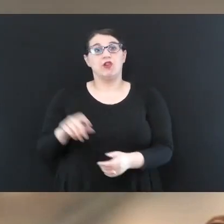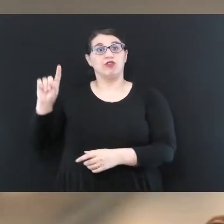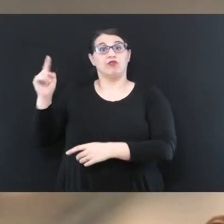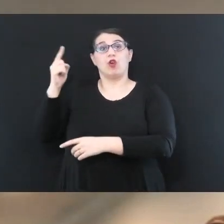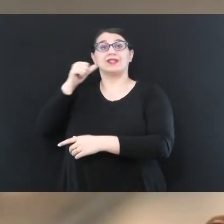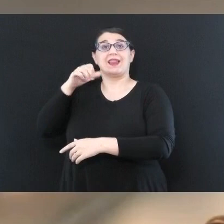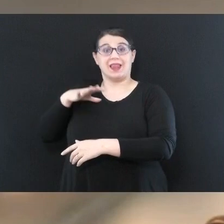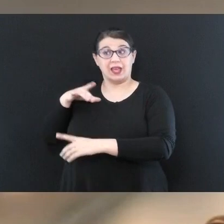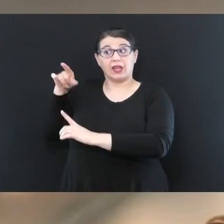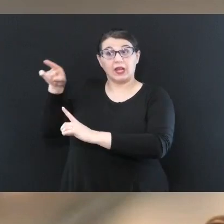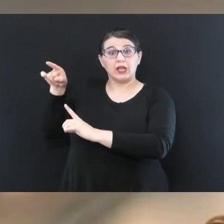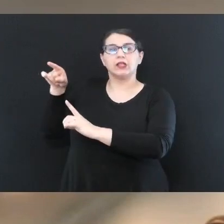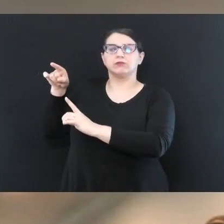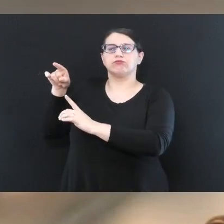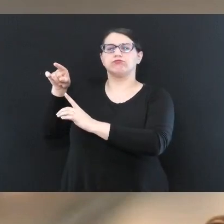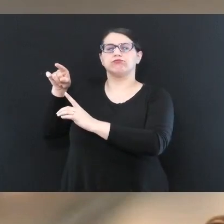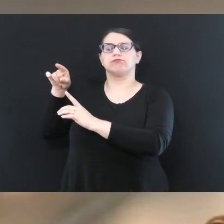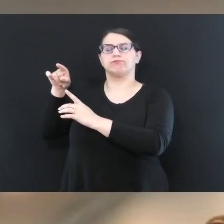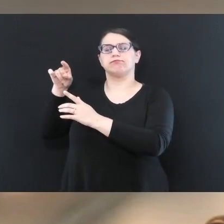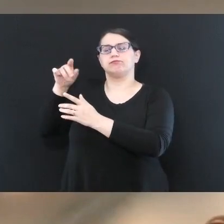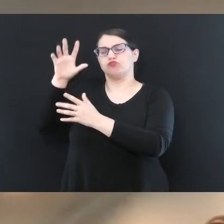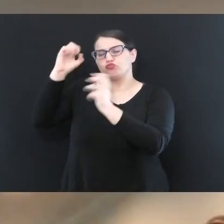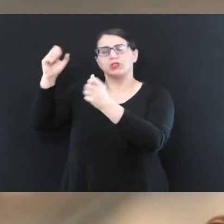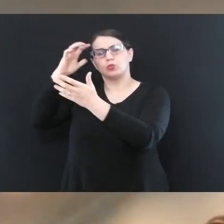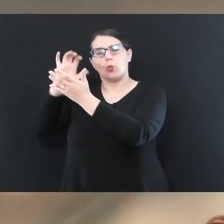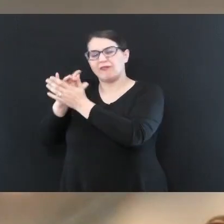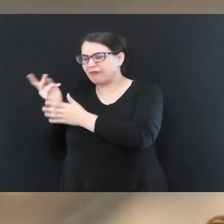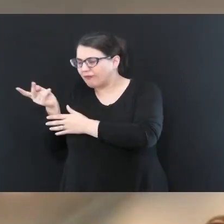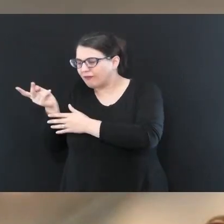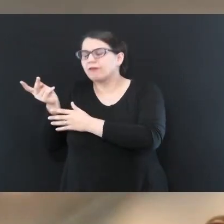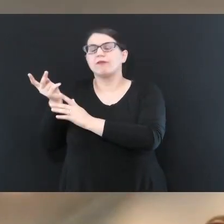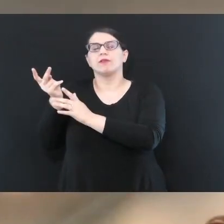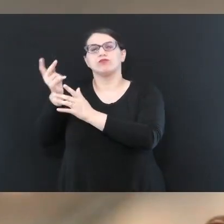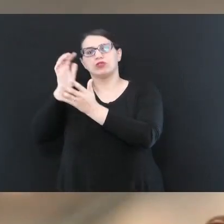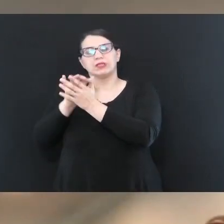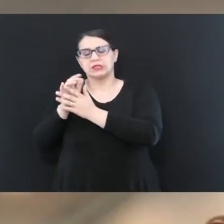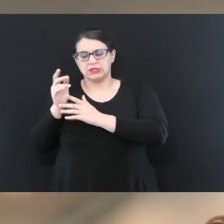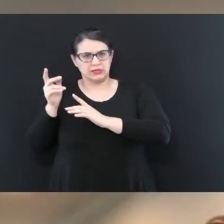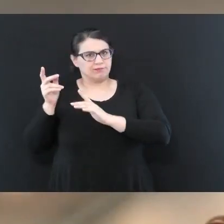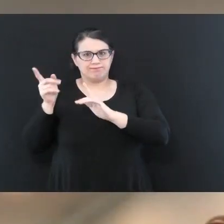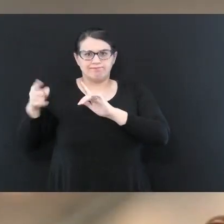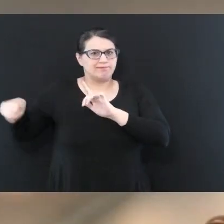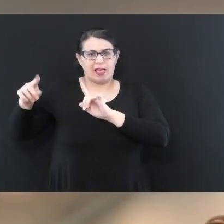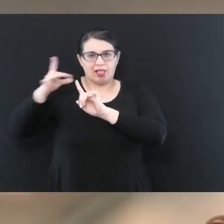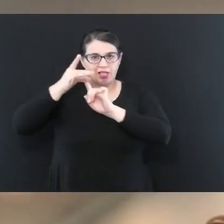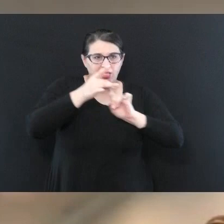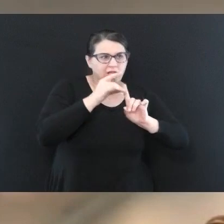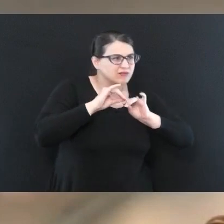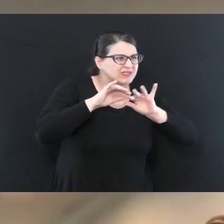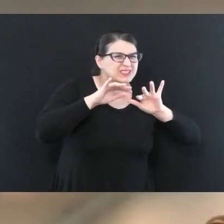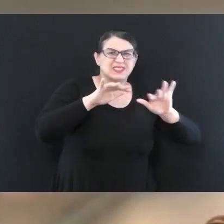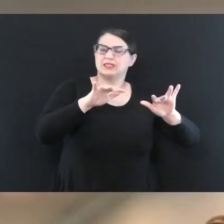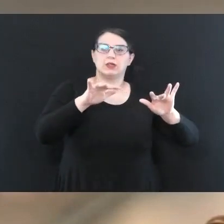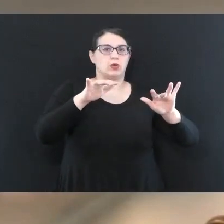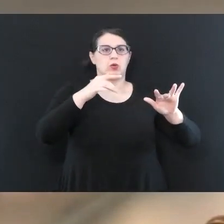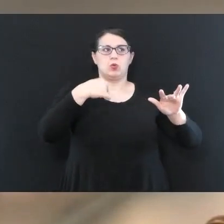the people everywhere. I mean, COVID has killed over 1 million people in our world and 200,000 people in our country, infected